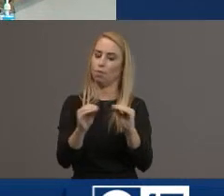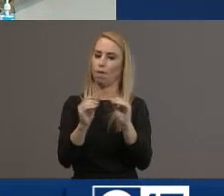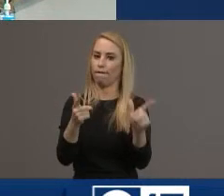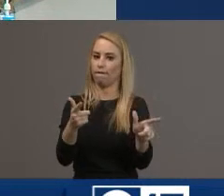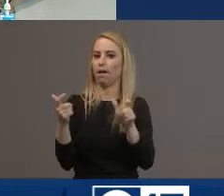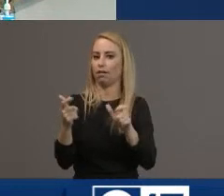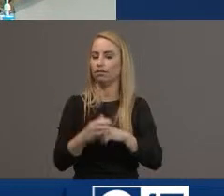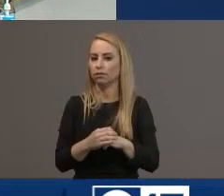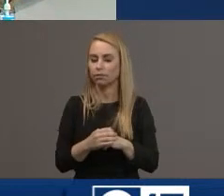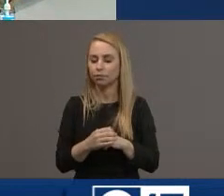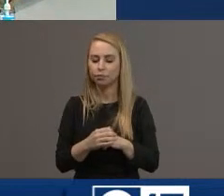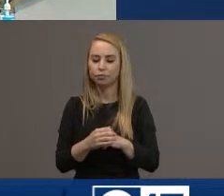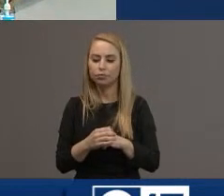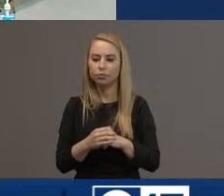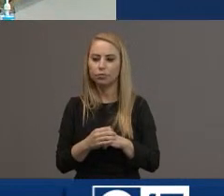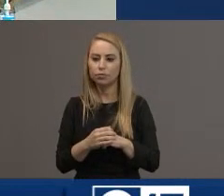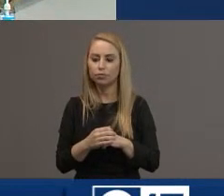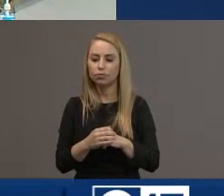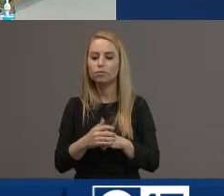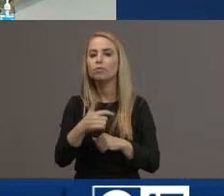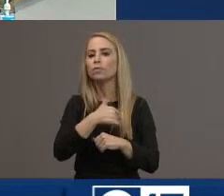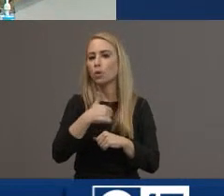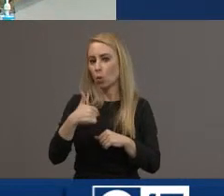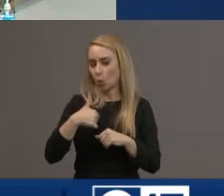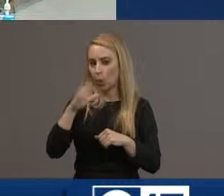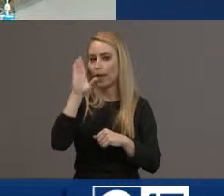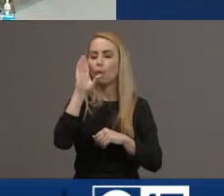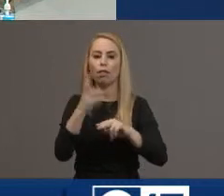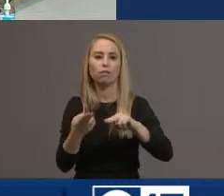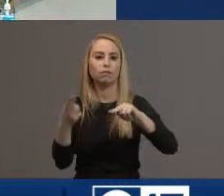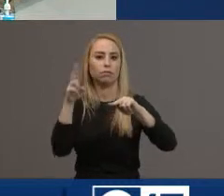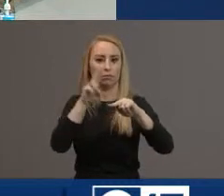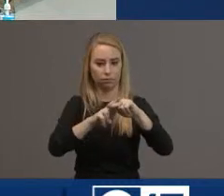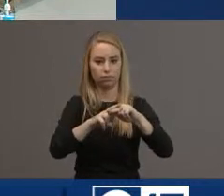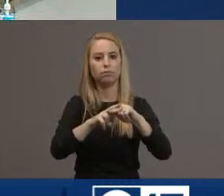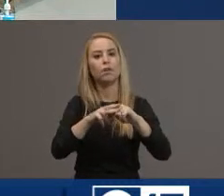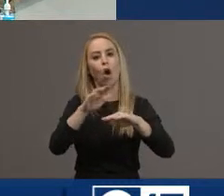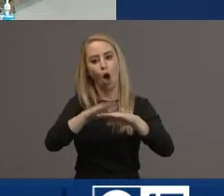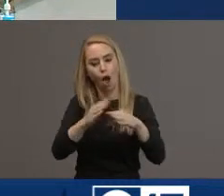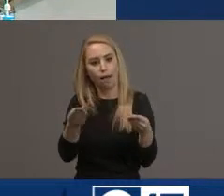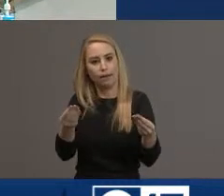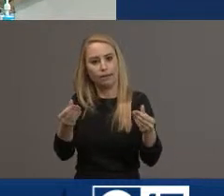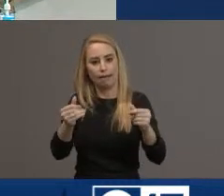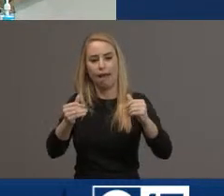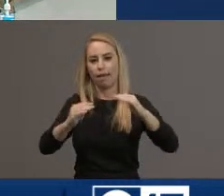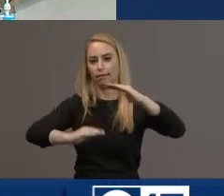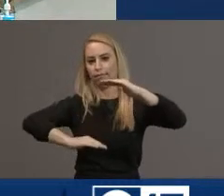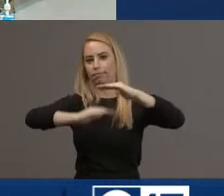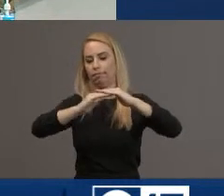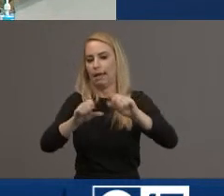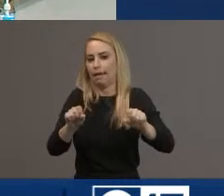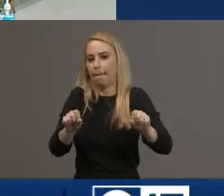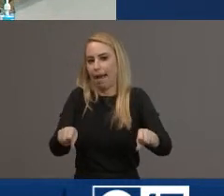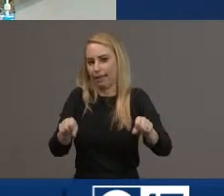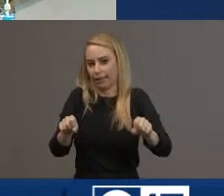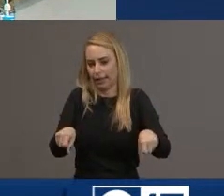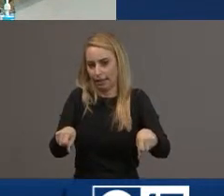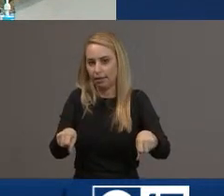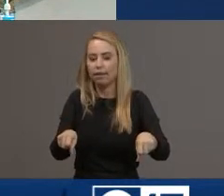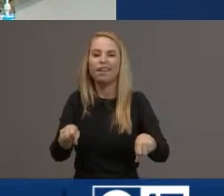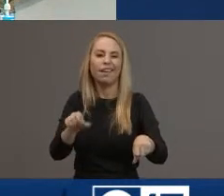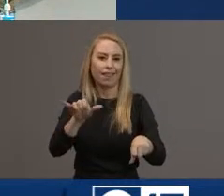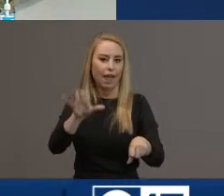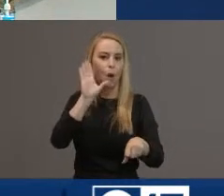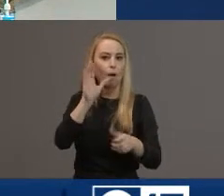are going to increase on-site capacity for testing going forward, addressing the